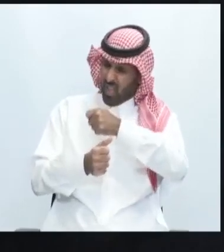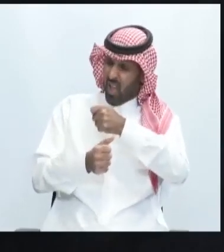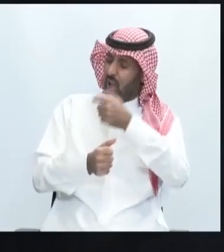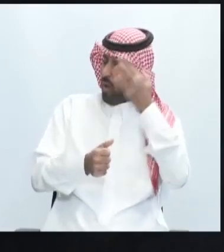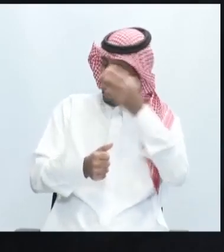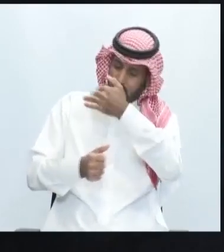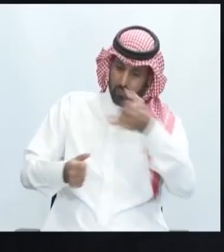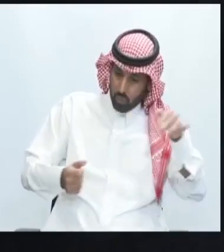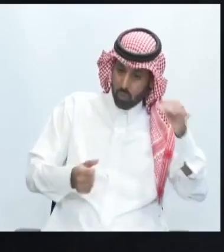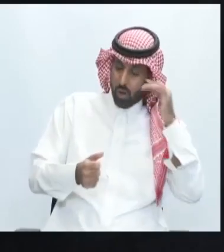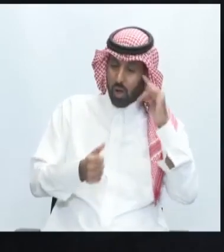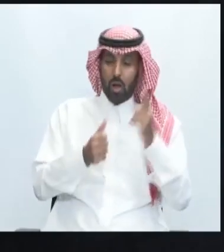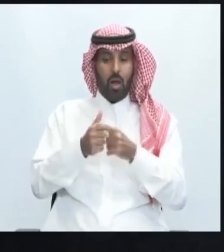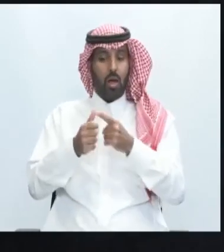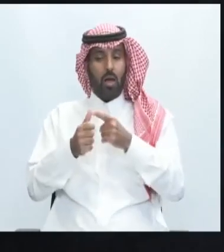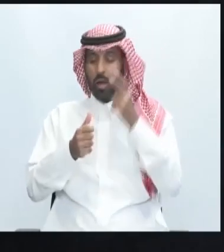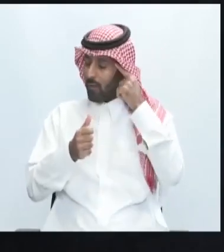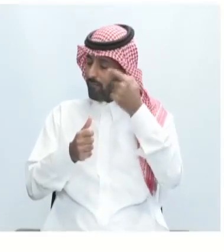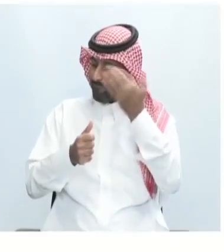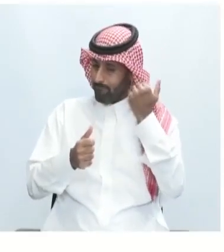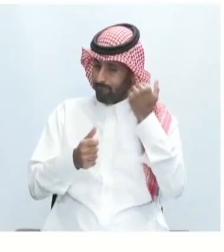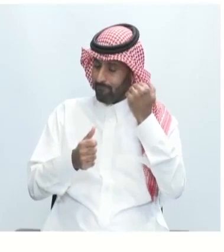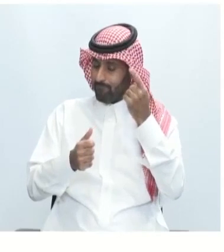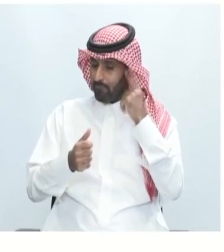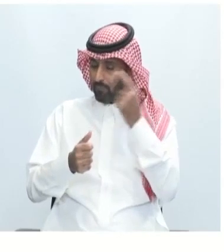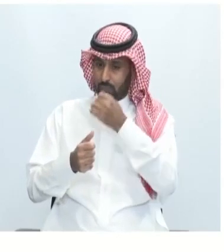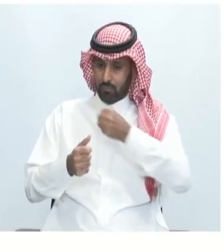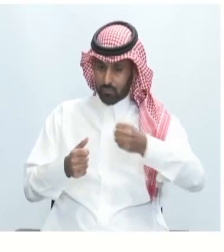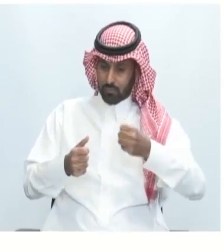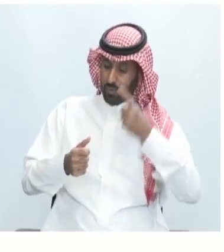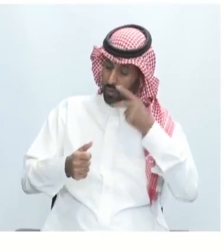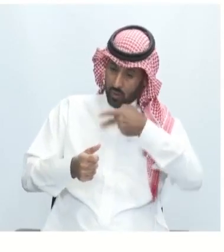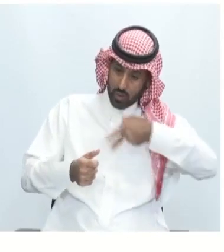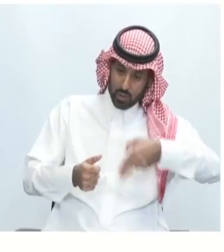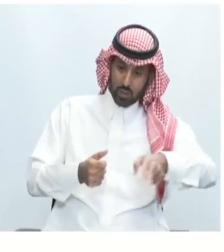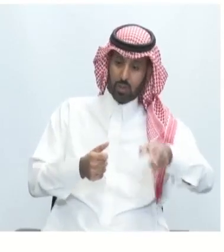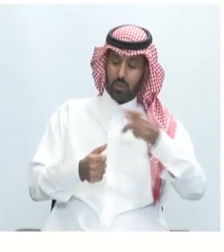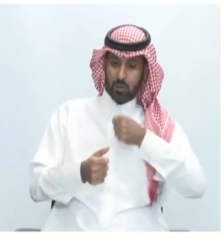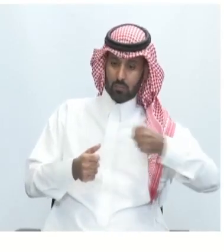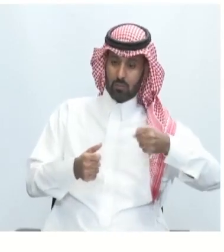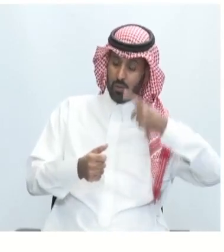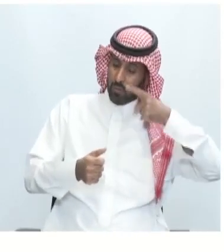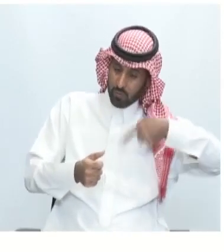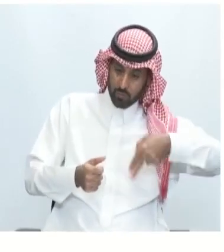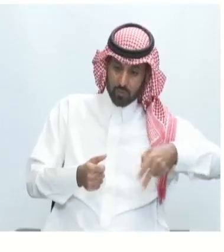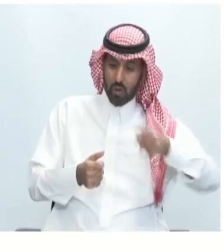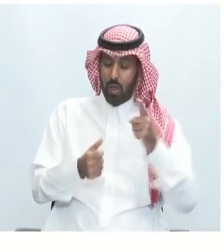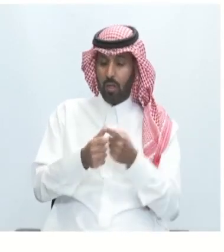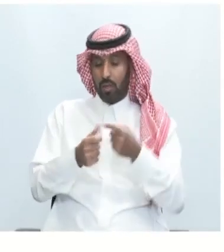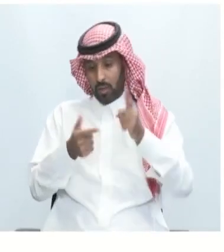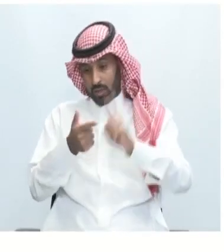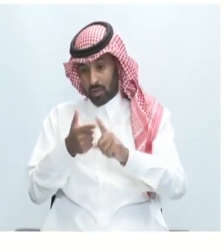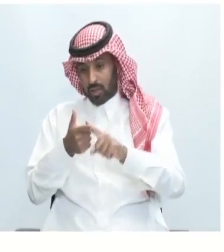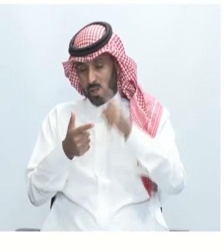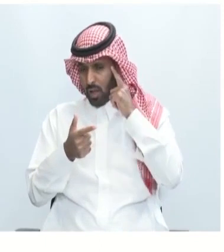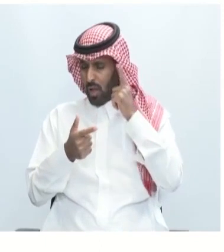or that she left? Yes, the first one is that she forgot to lock the door. That's where we put the past